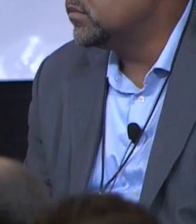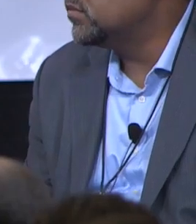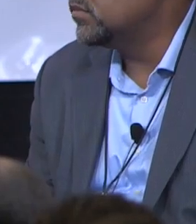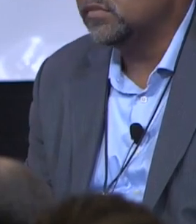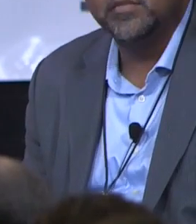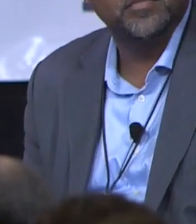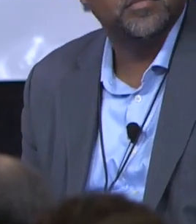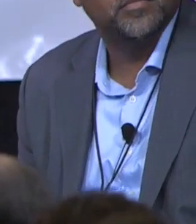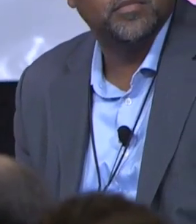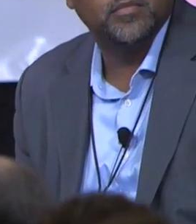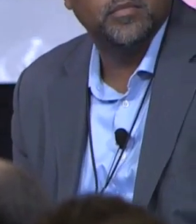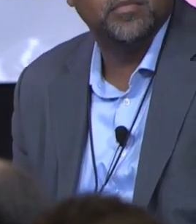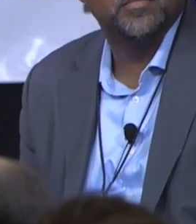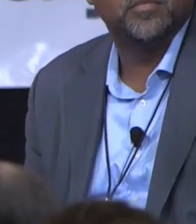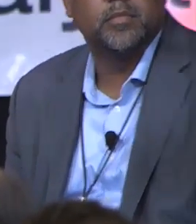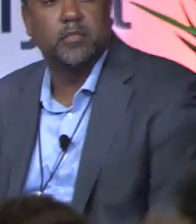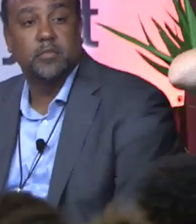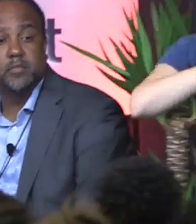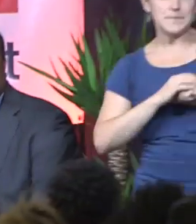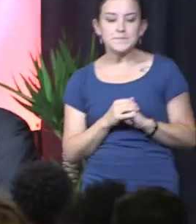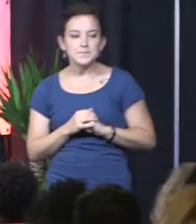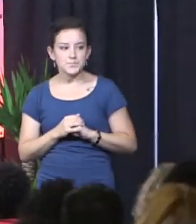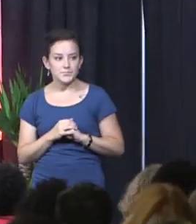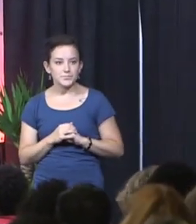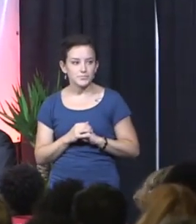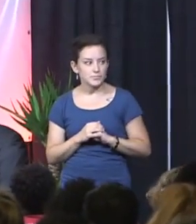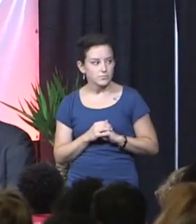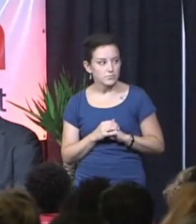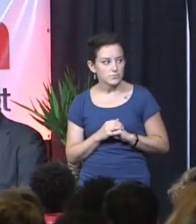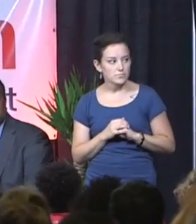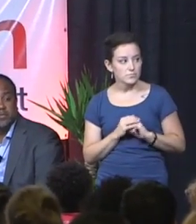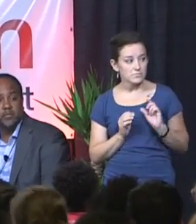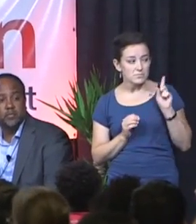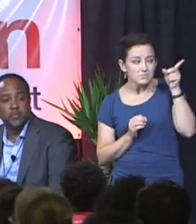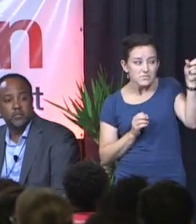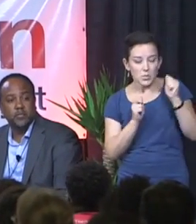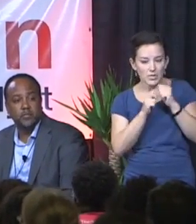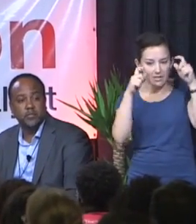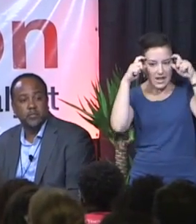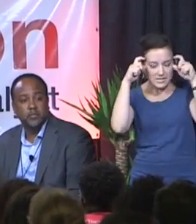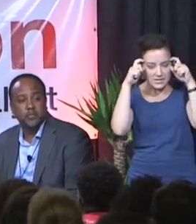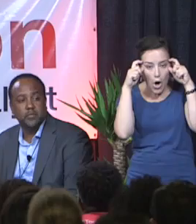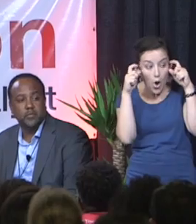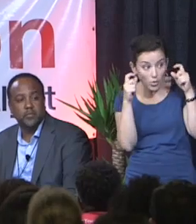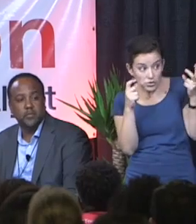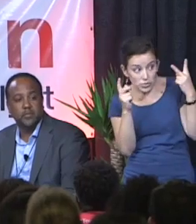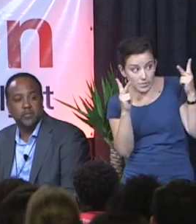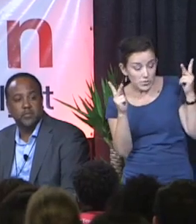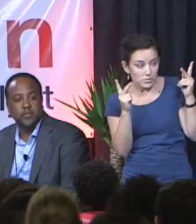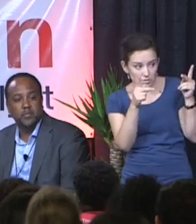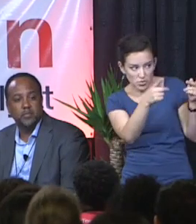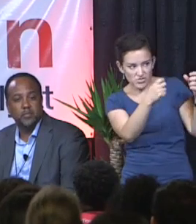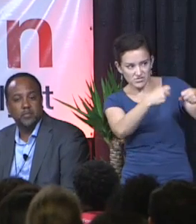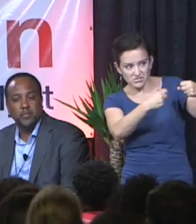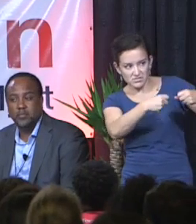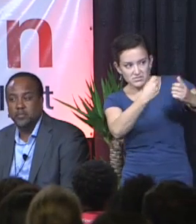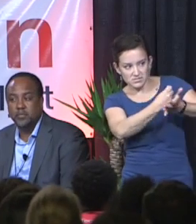We had another question here, and then we'll go to the back and with the glasses. Okay. Sorry, there's two of you. We'll disambiguate in a second.